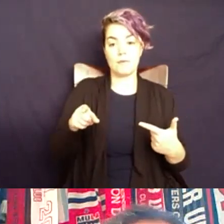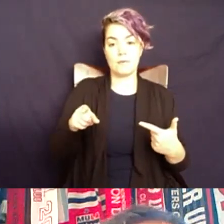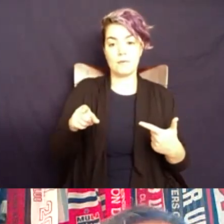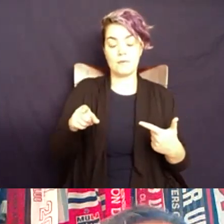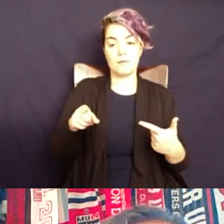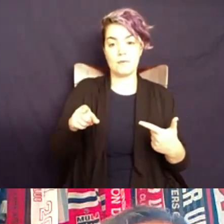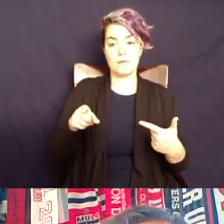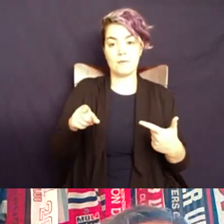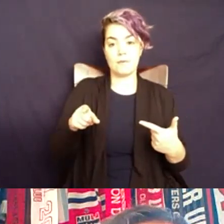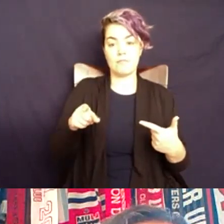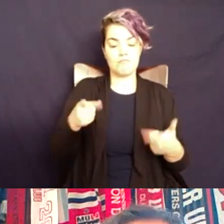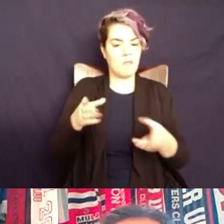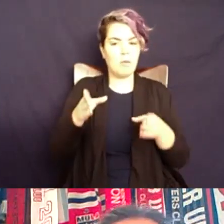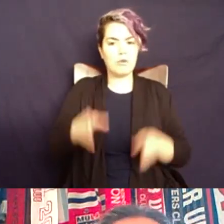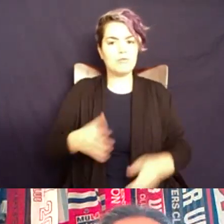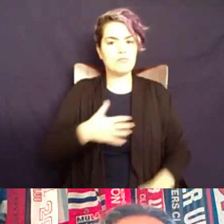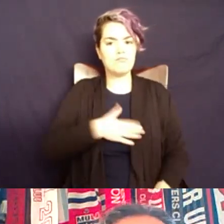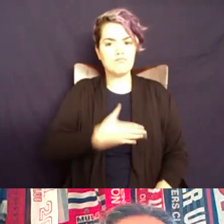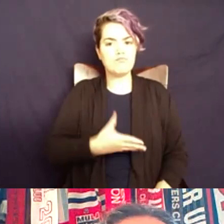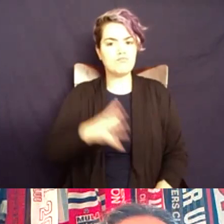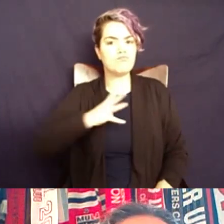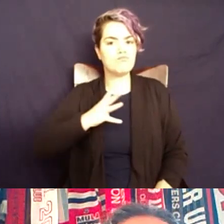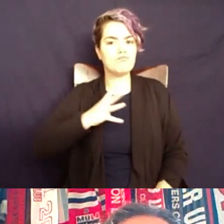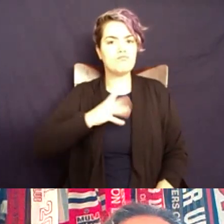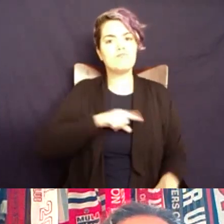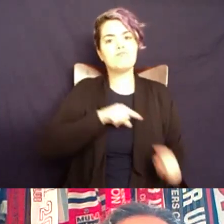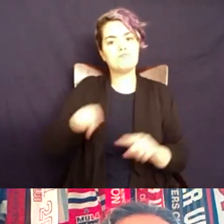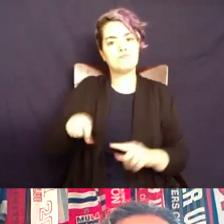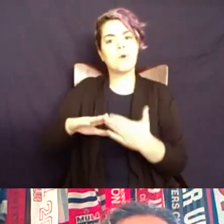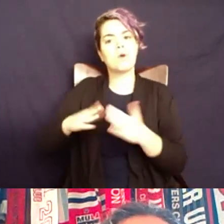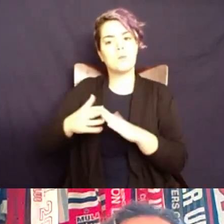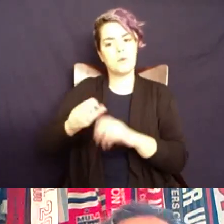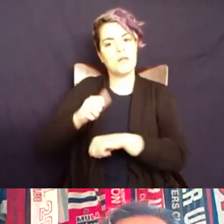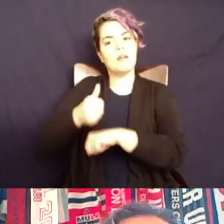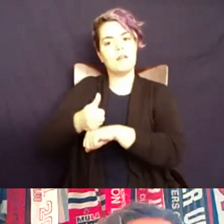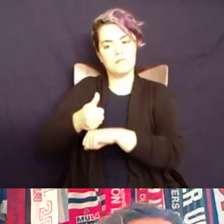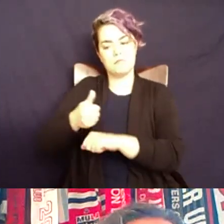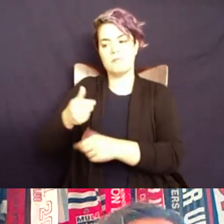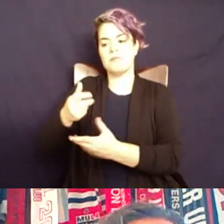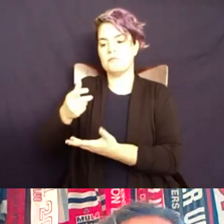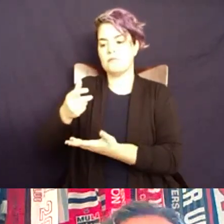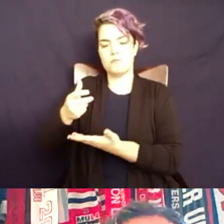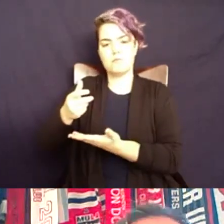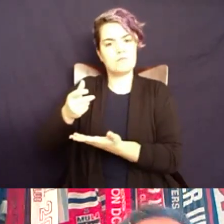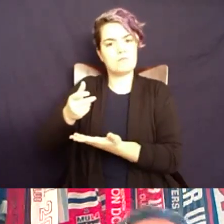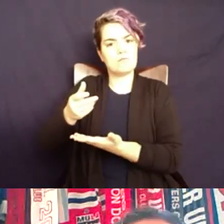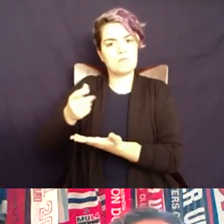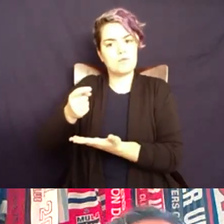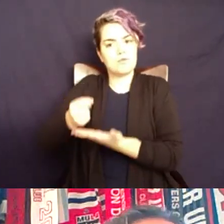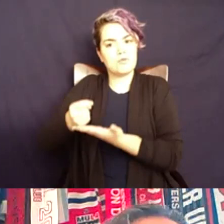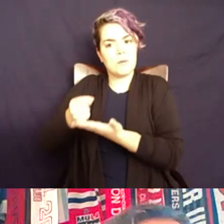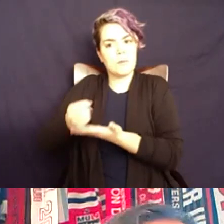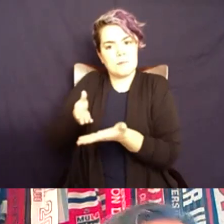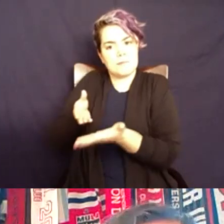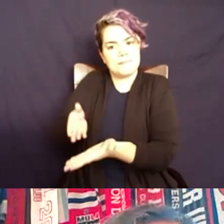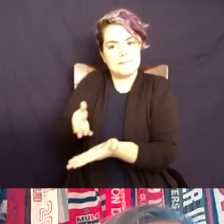oppose community-based treatment. So the Olmstead decision doesn't force anybody out of a hospital, an